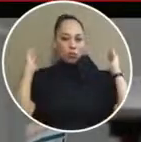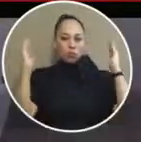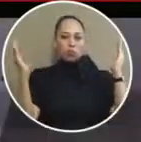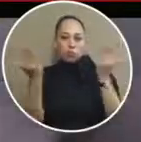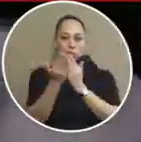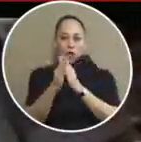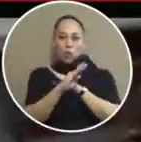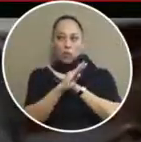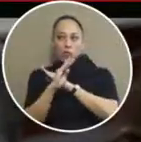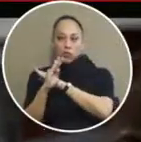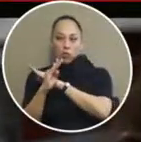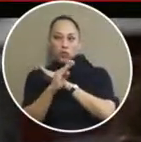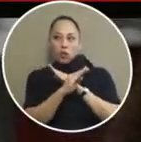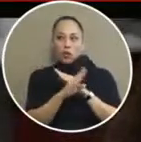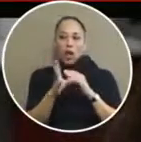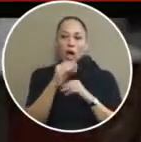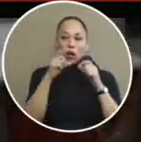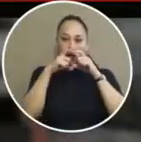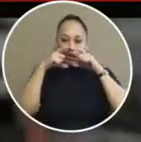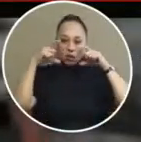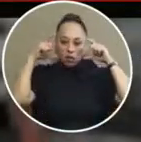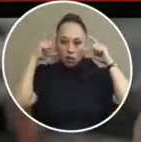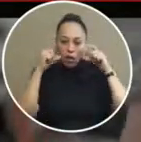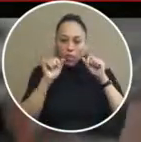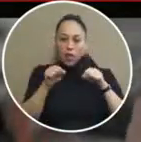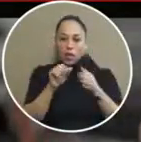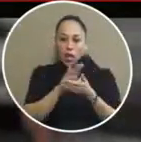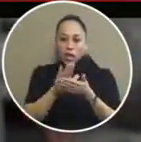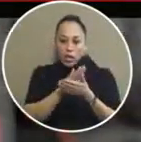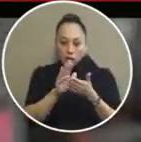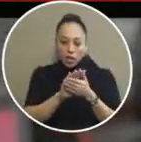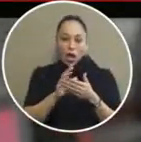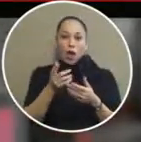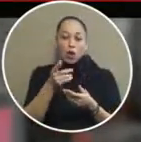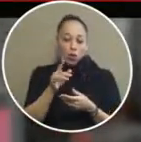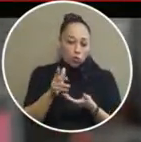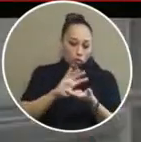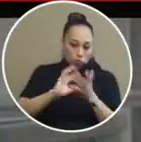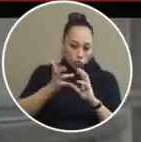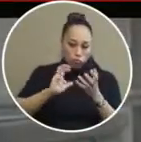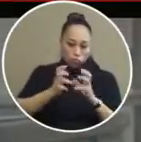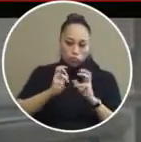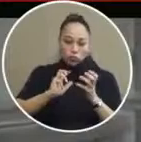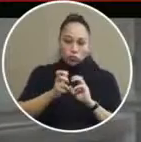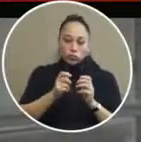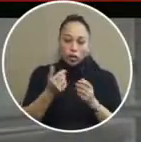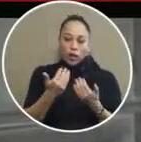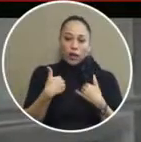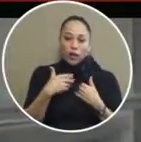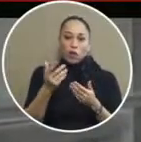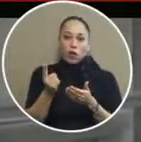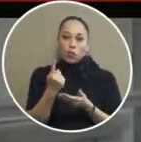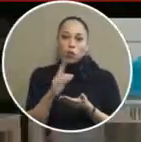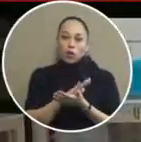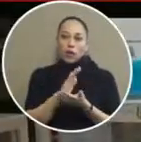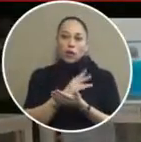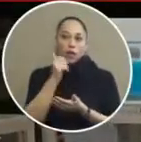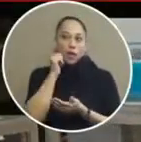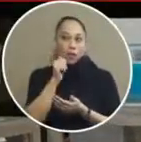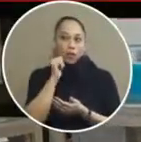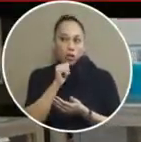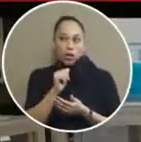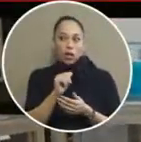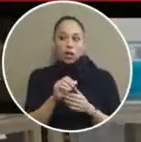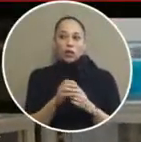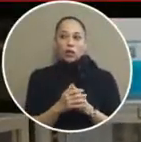employees additional masks so that they can clean them and make sure as they wash one, they wear the clean ones. And it's recommended that they wear them throughout